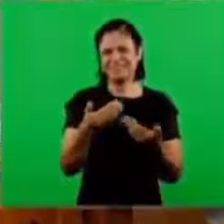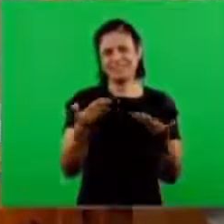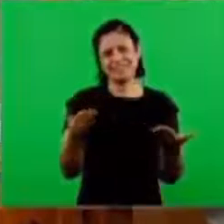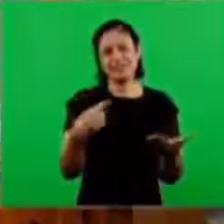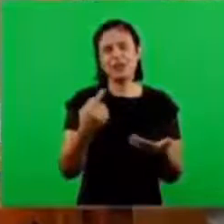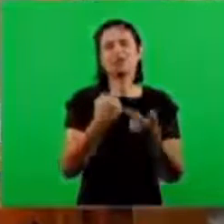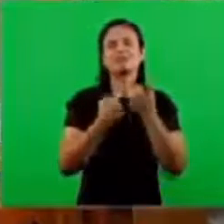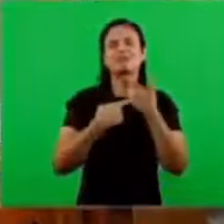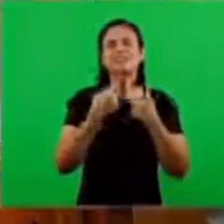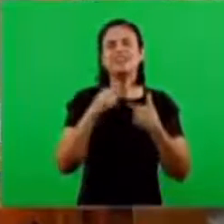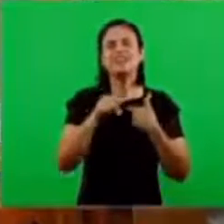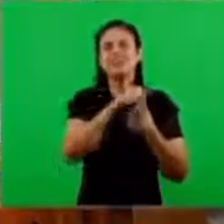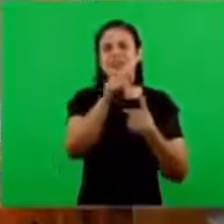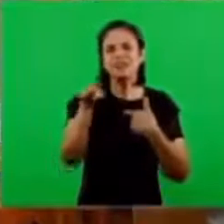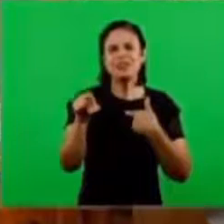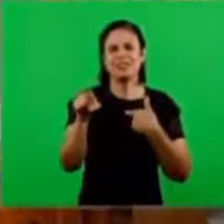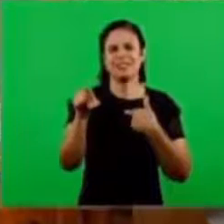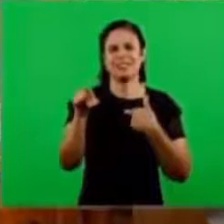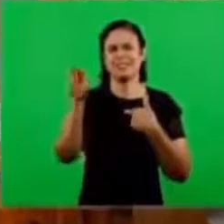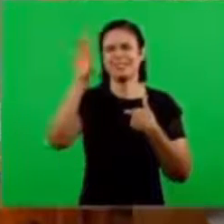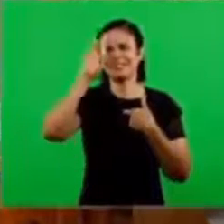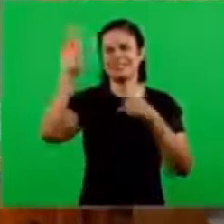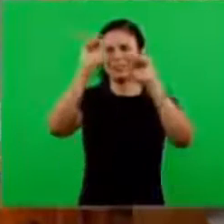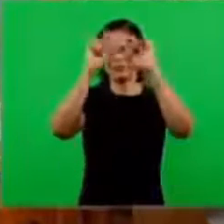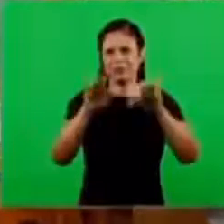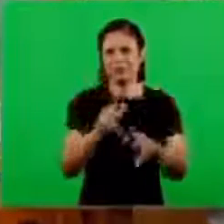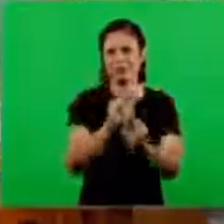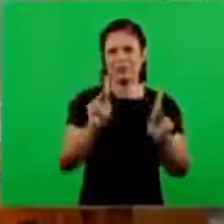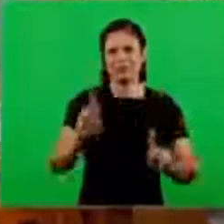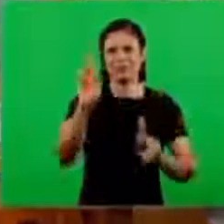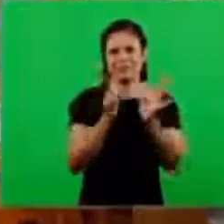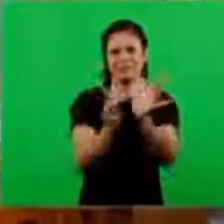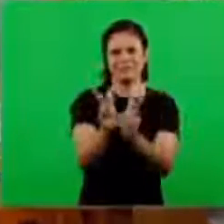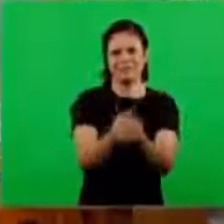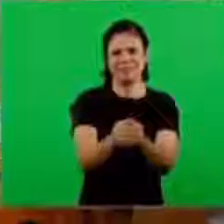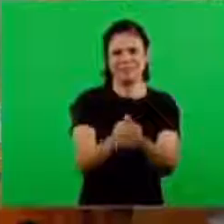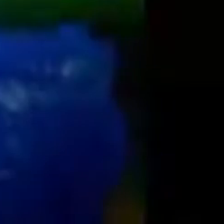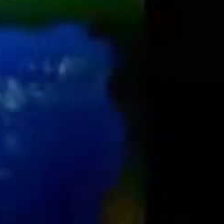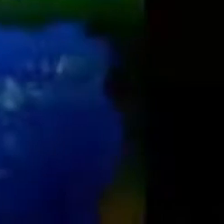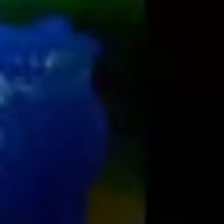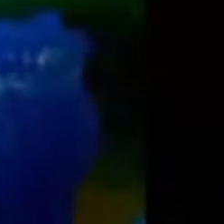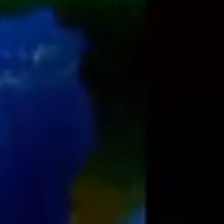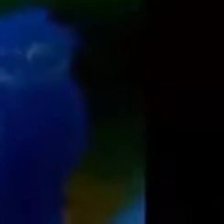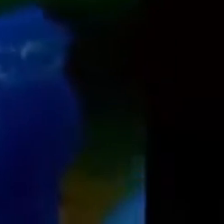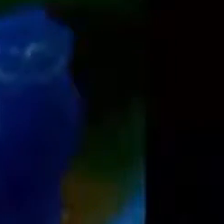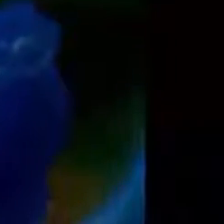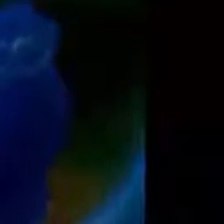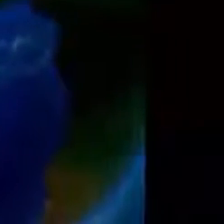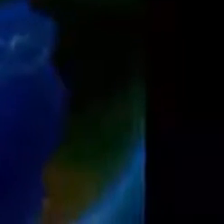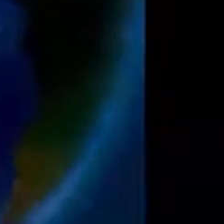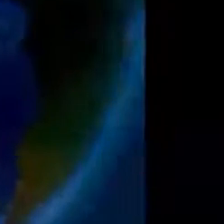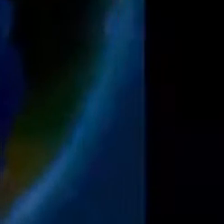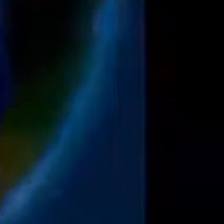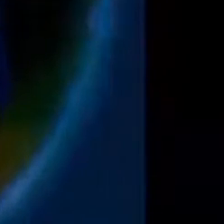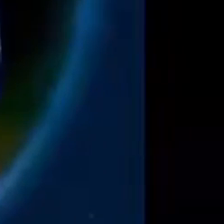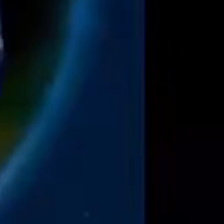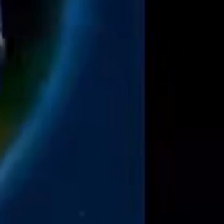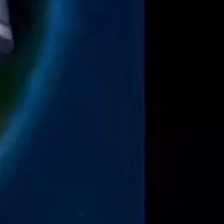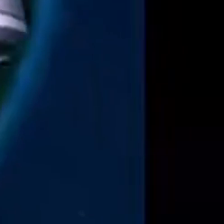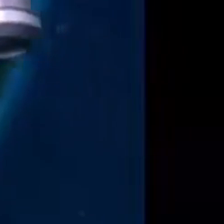church. So therefore, the desire is that you receive this with the peace of the Lord.